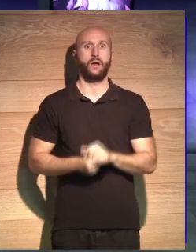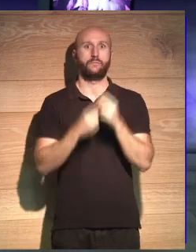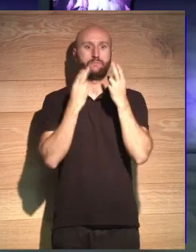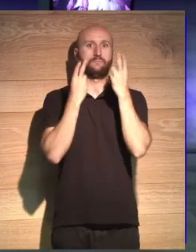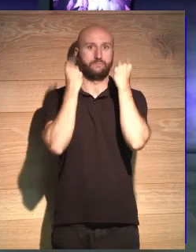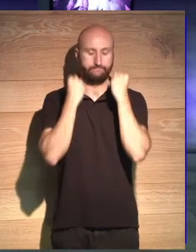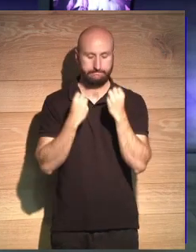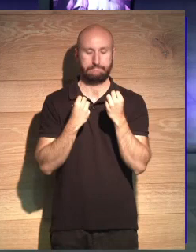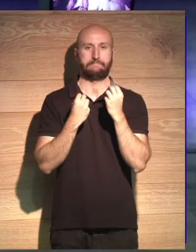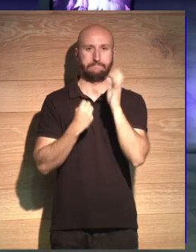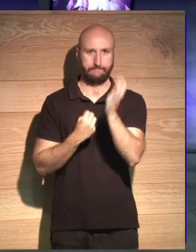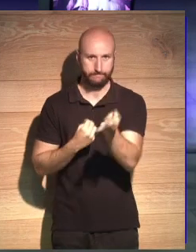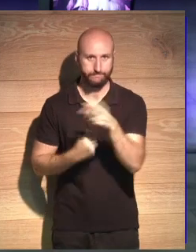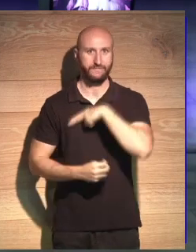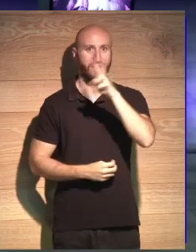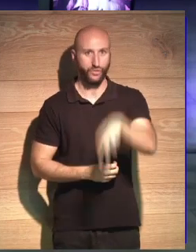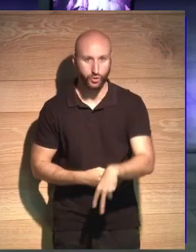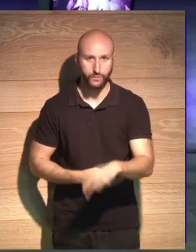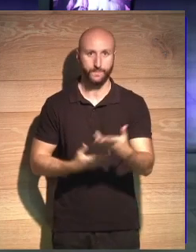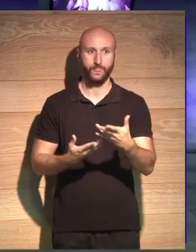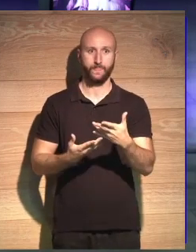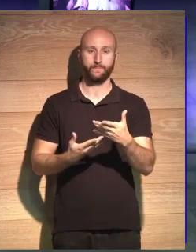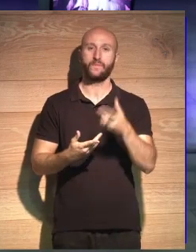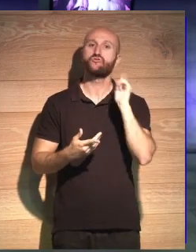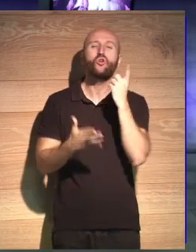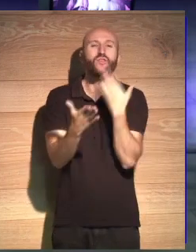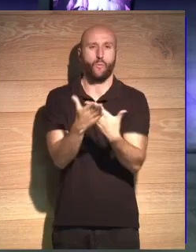by serious universities in a serious way.